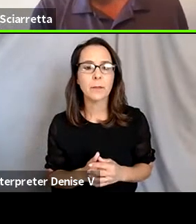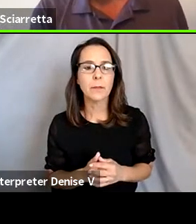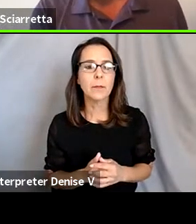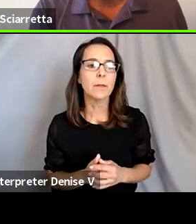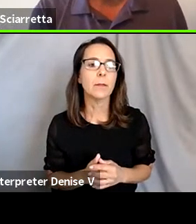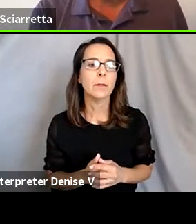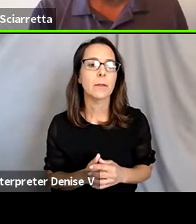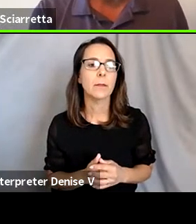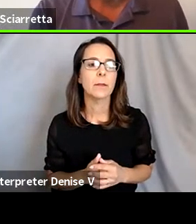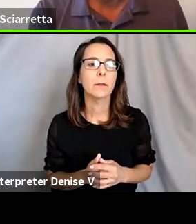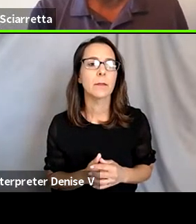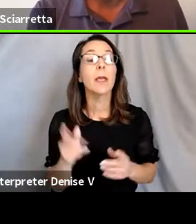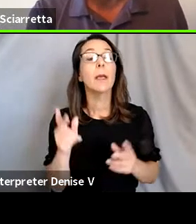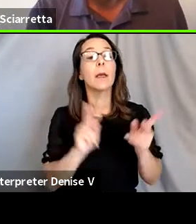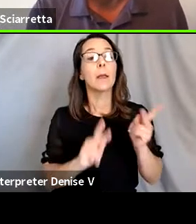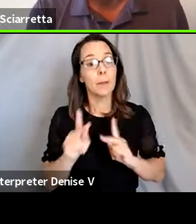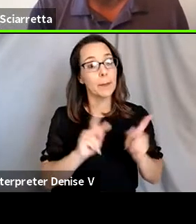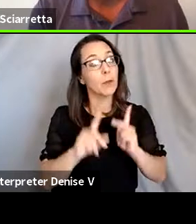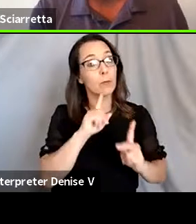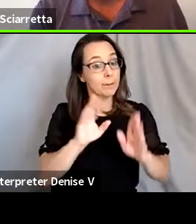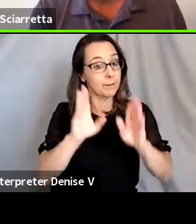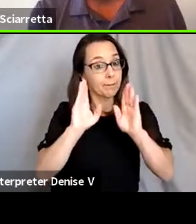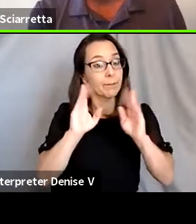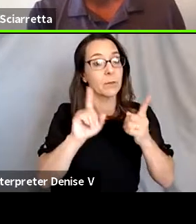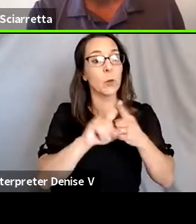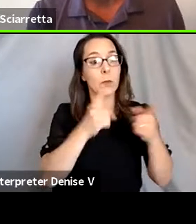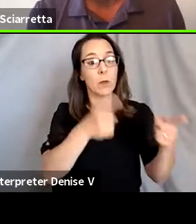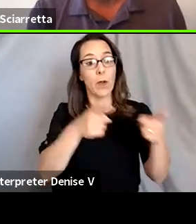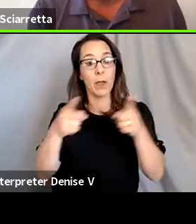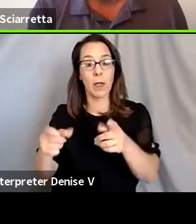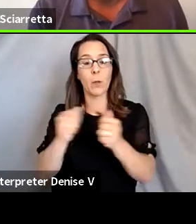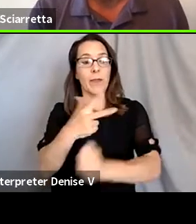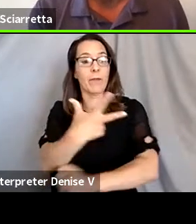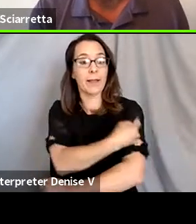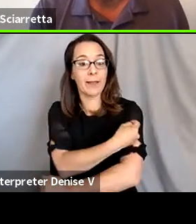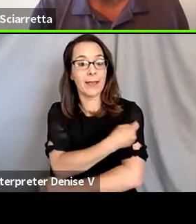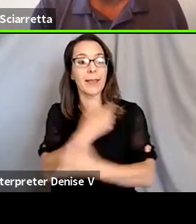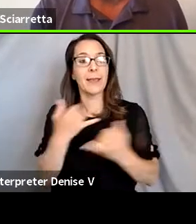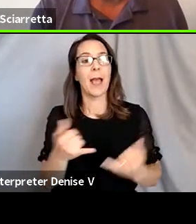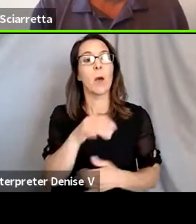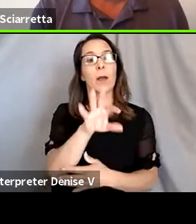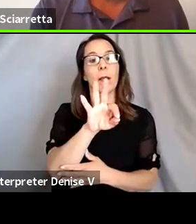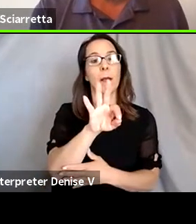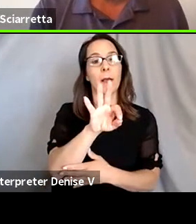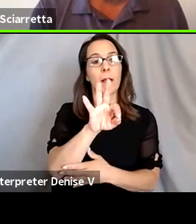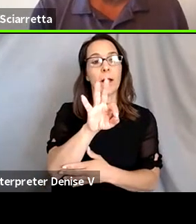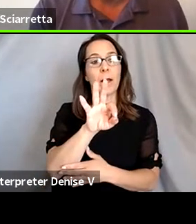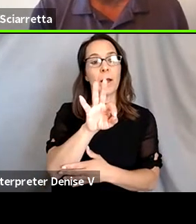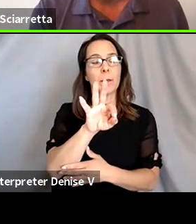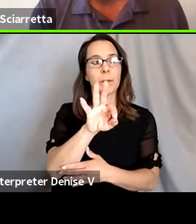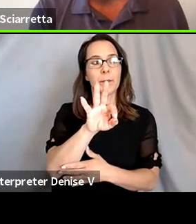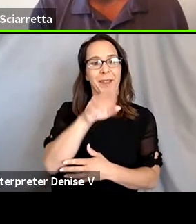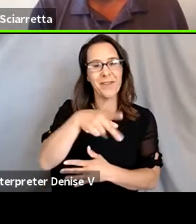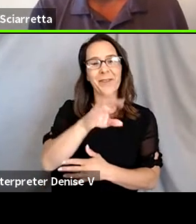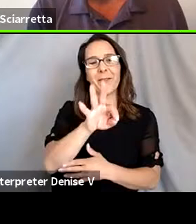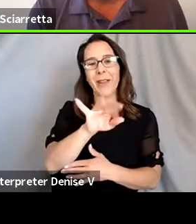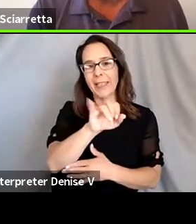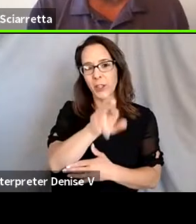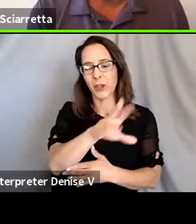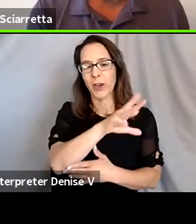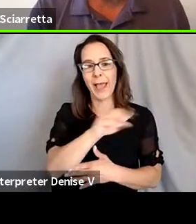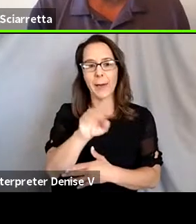Undoubtedly, folks are paying attention to vaccines and the fact that now Pfizer and Moderna have been indicated to be